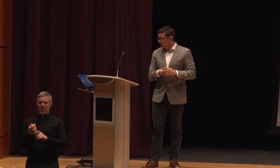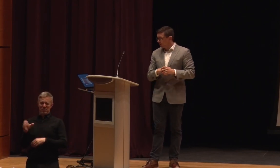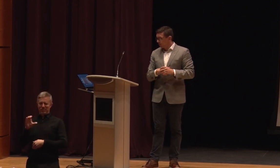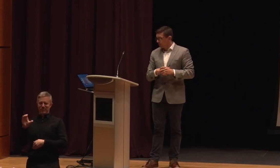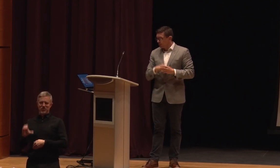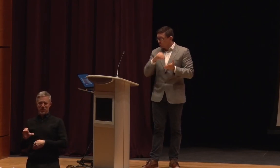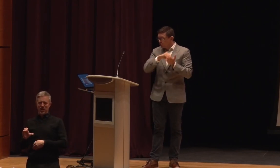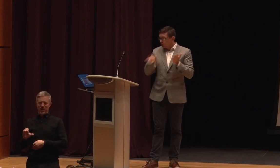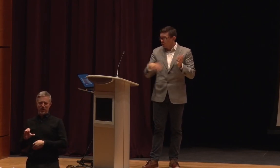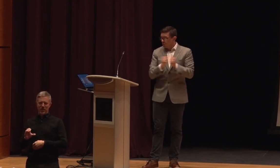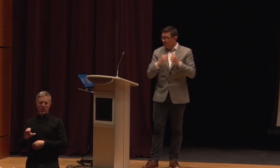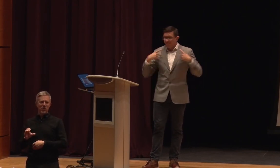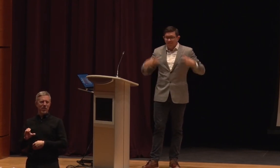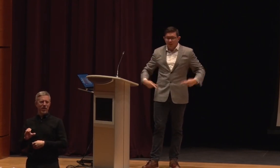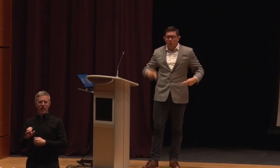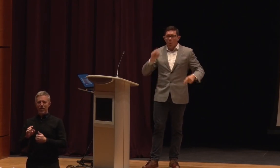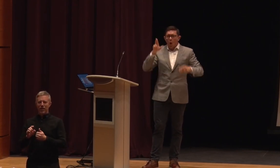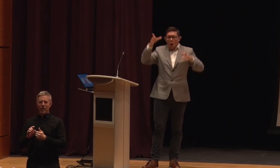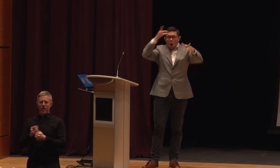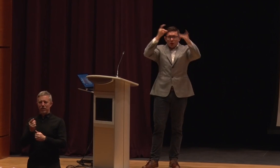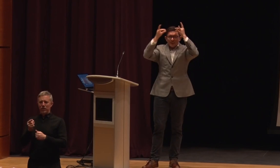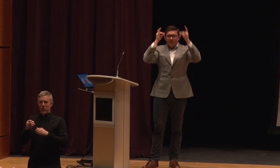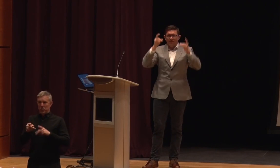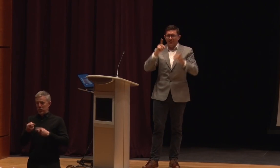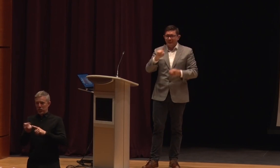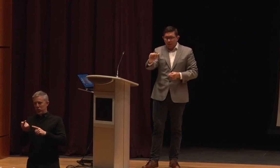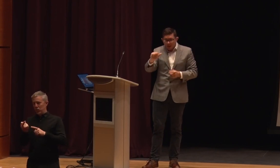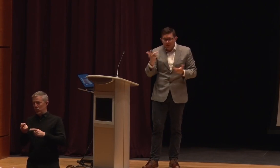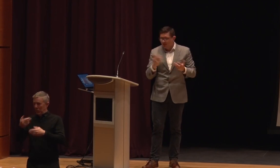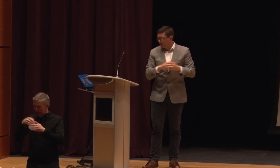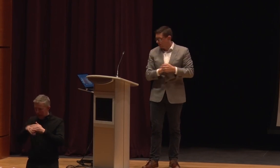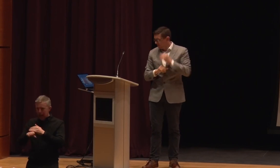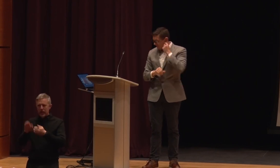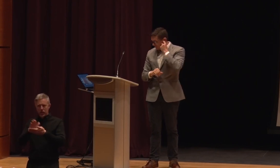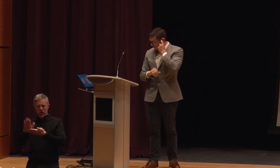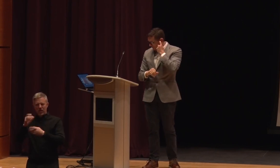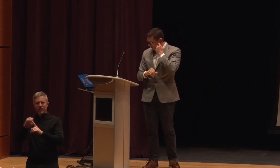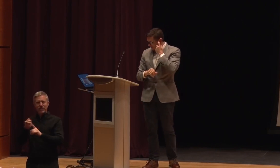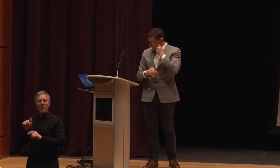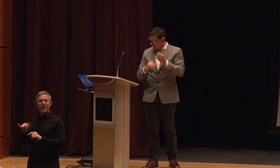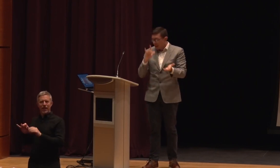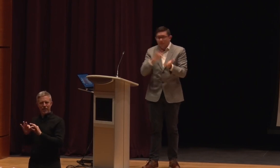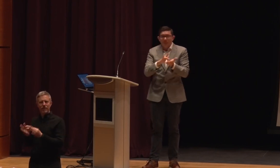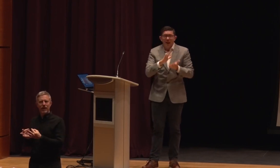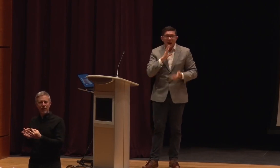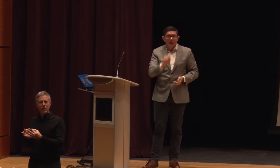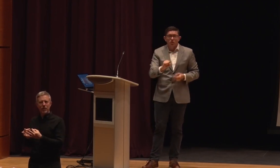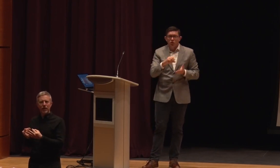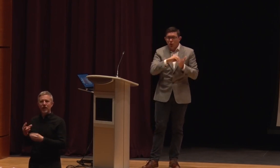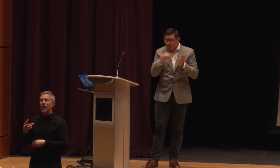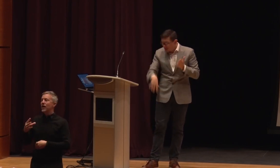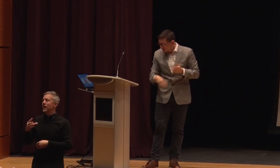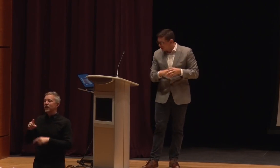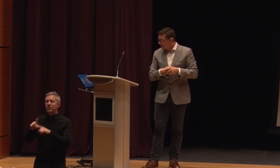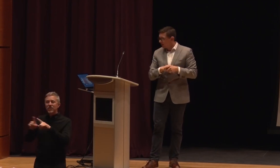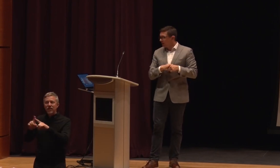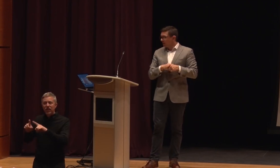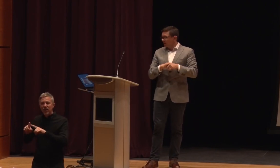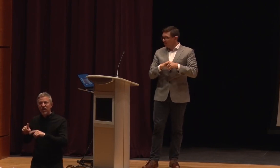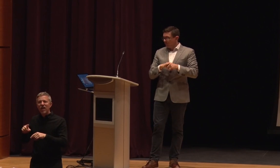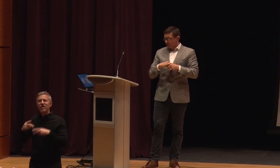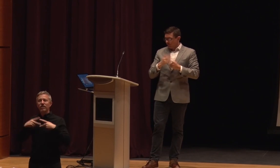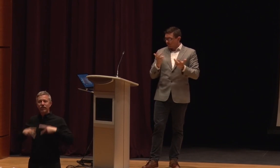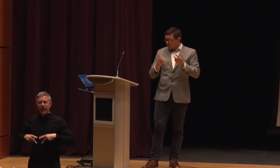first individual to enter college from a family. I've had different physical and cognitive disabilities